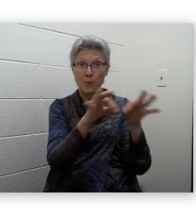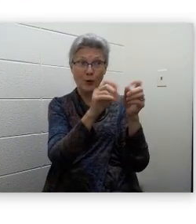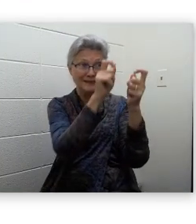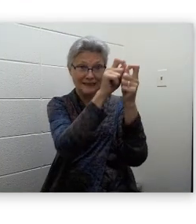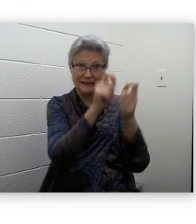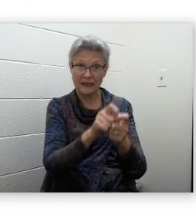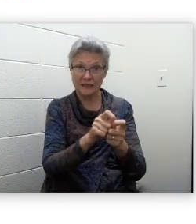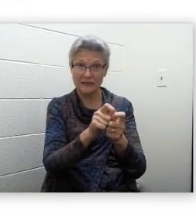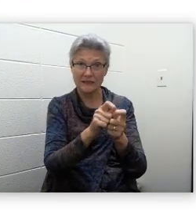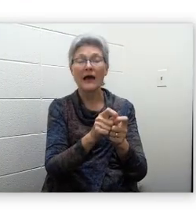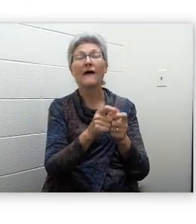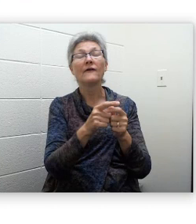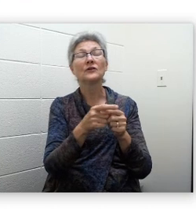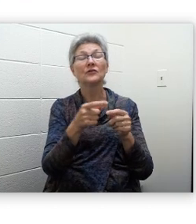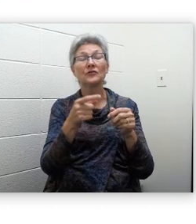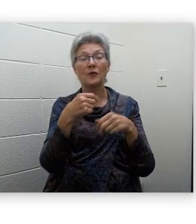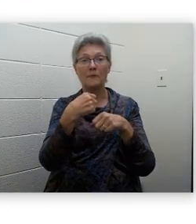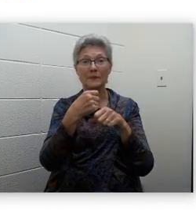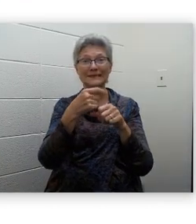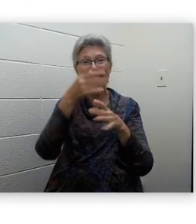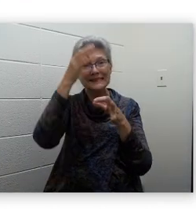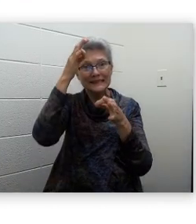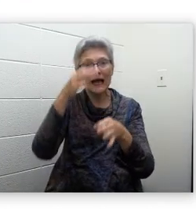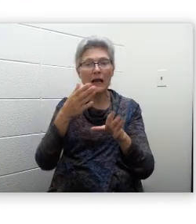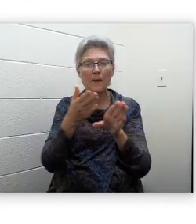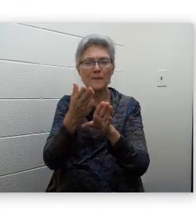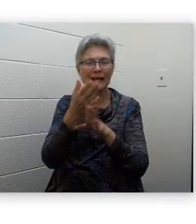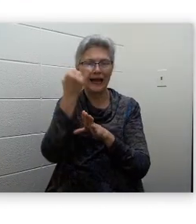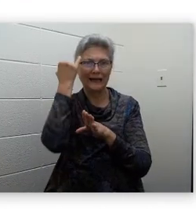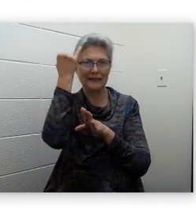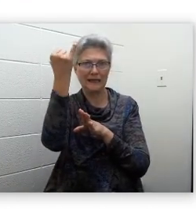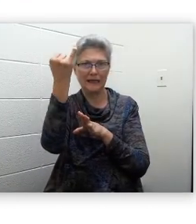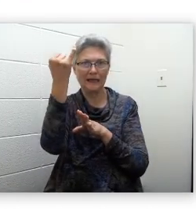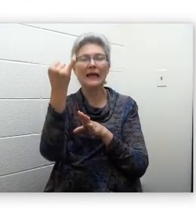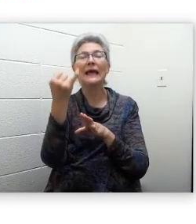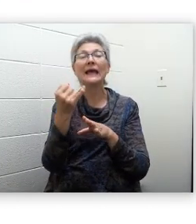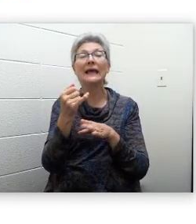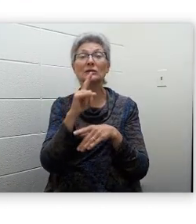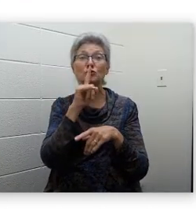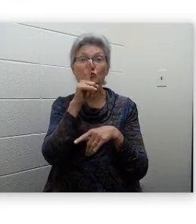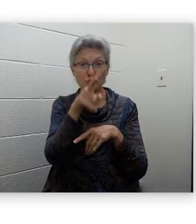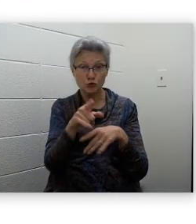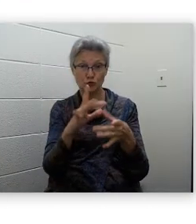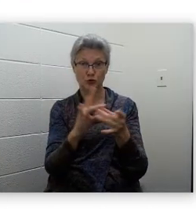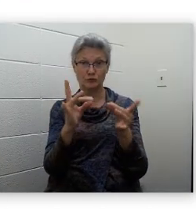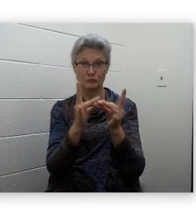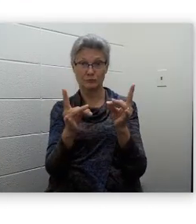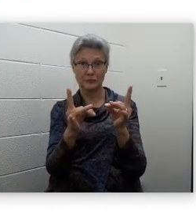main idea in nonfiction text. Tomorrow, we will start a brand new story.